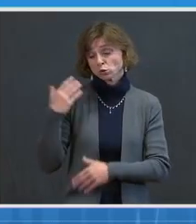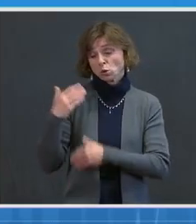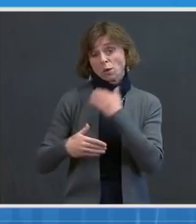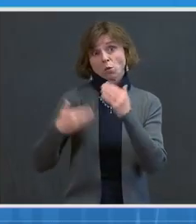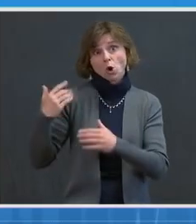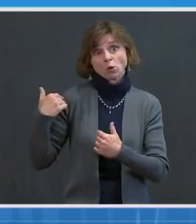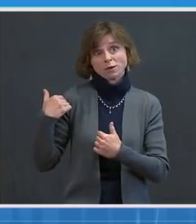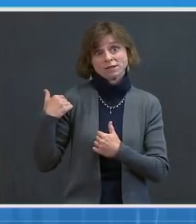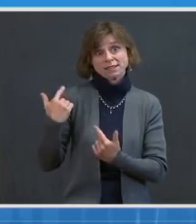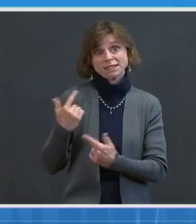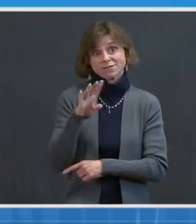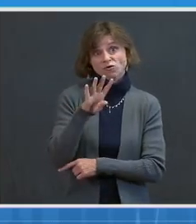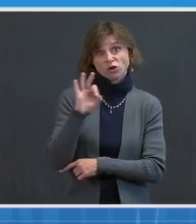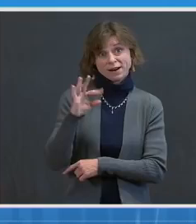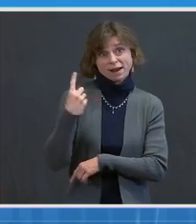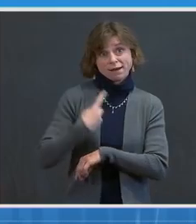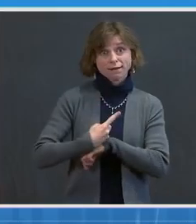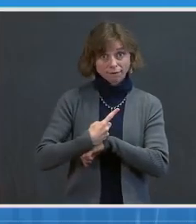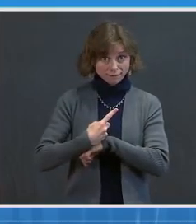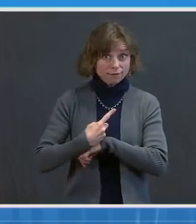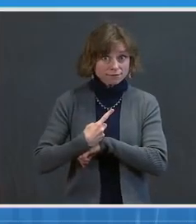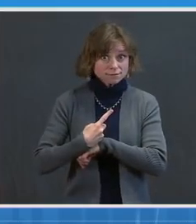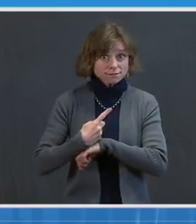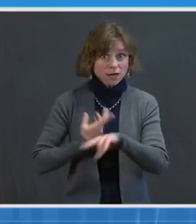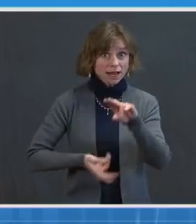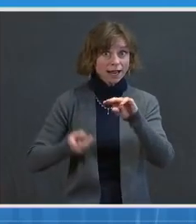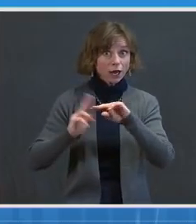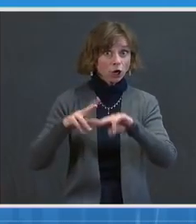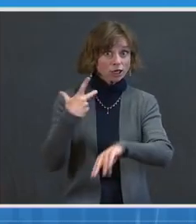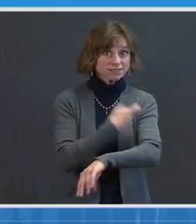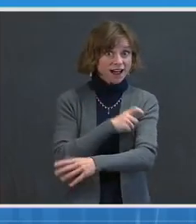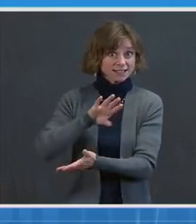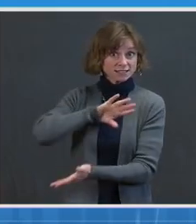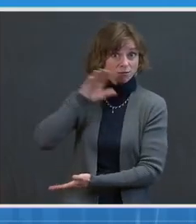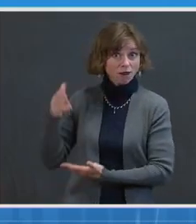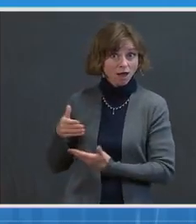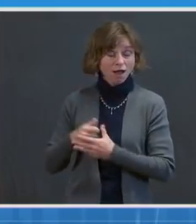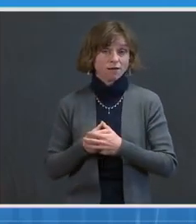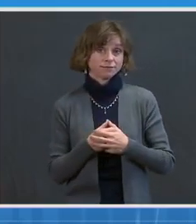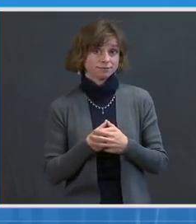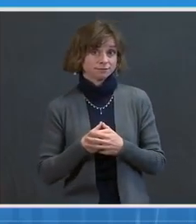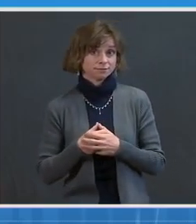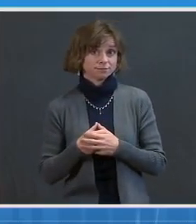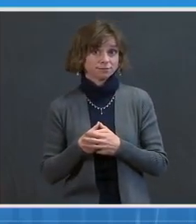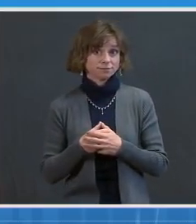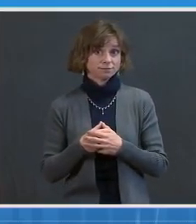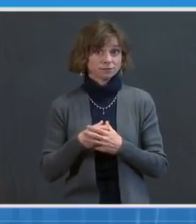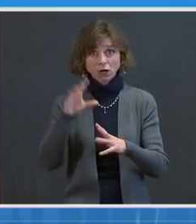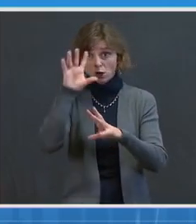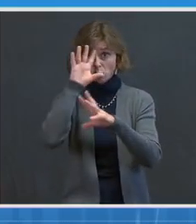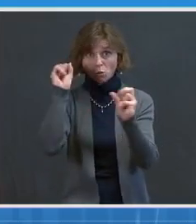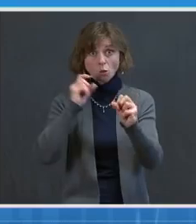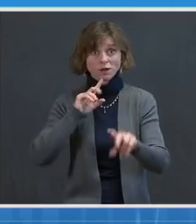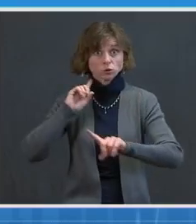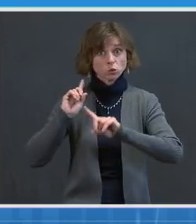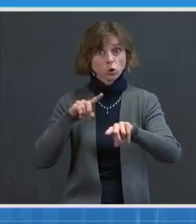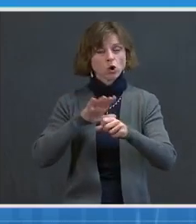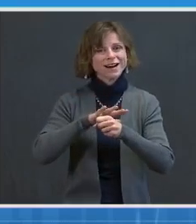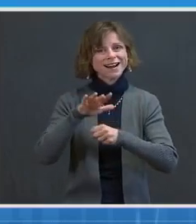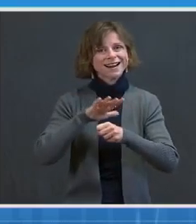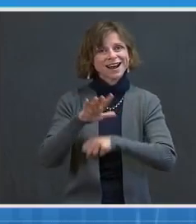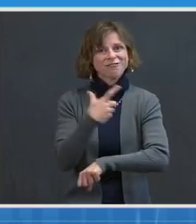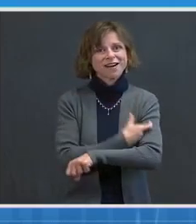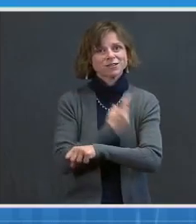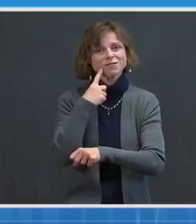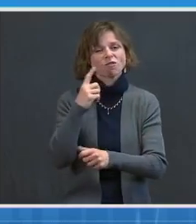days. We've increased vaccine supply. The President has ordered enough vaccine doses for every adult in the